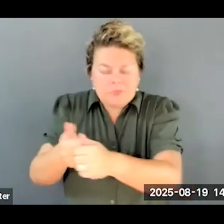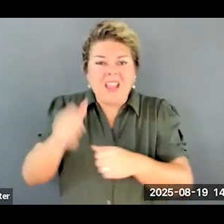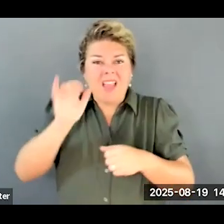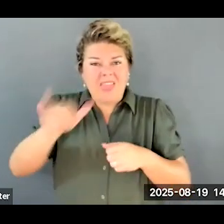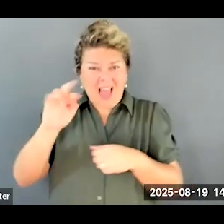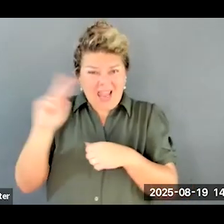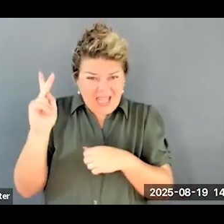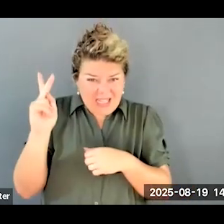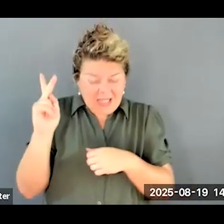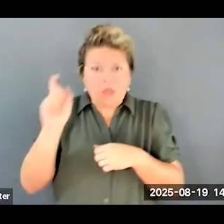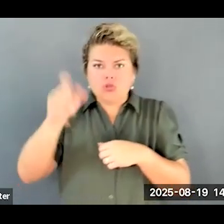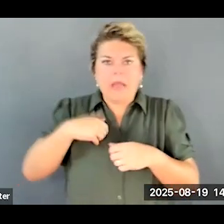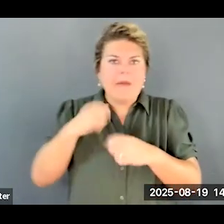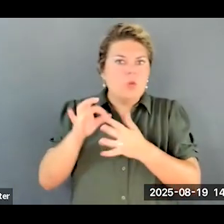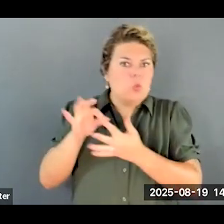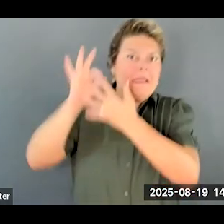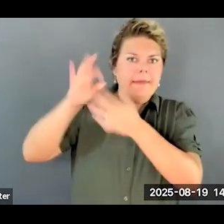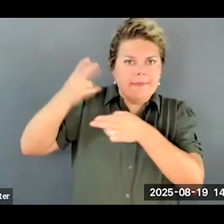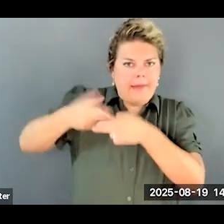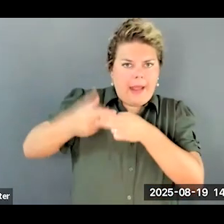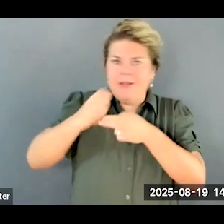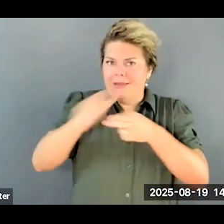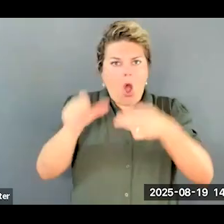for different destinations.